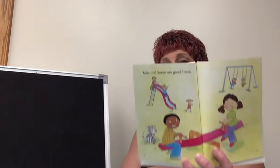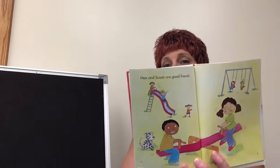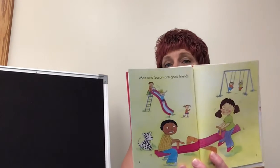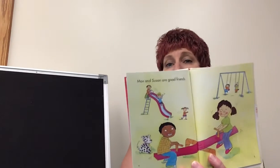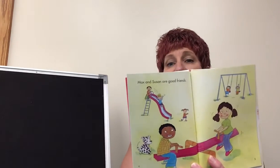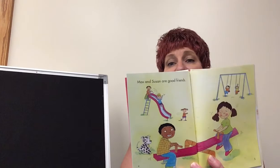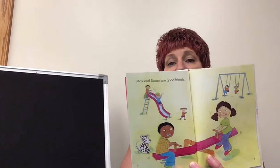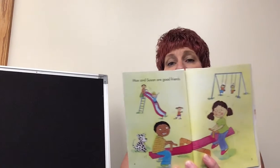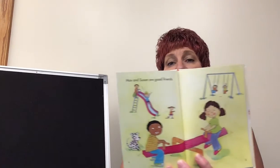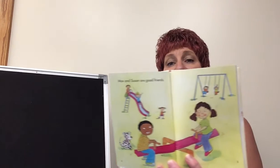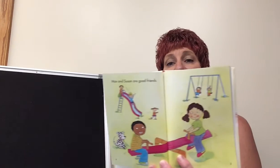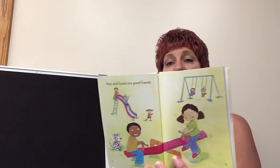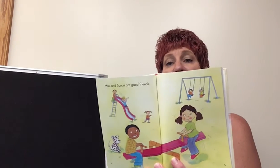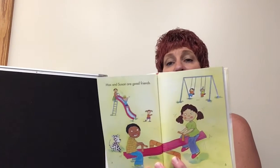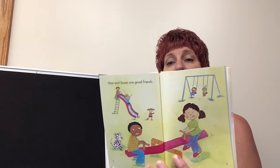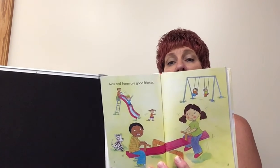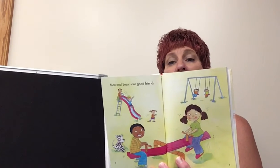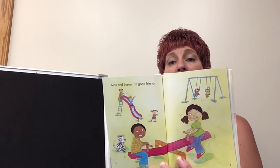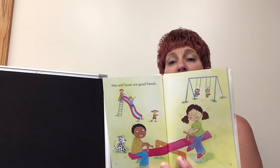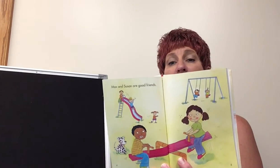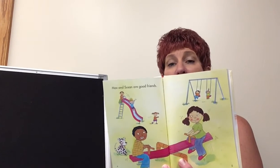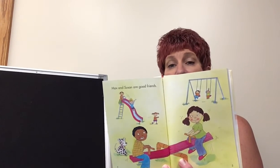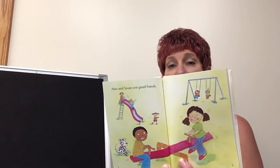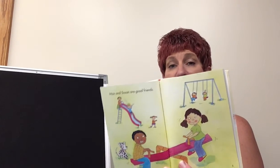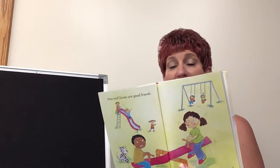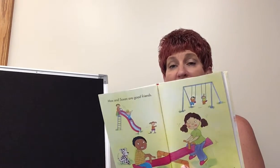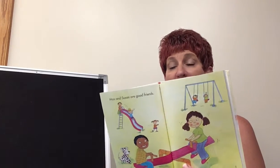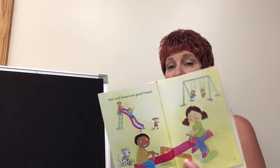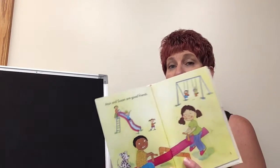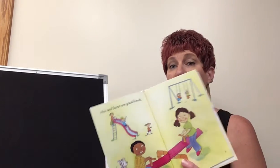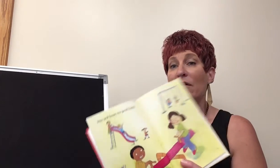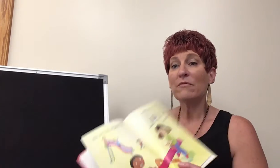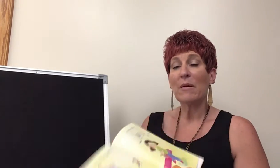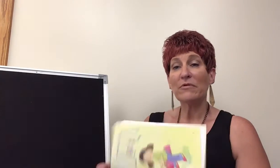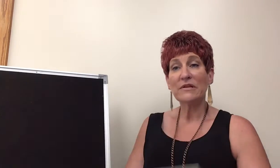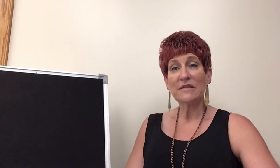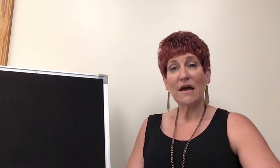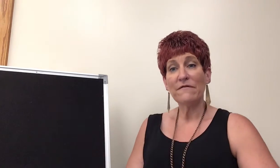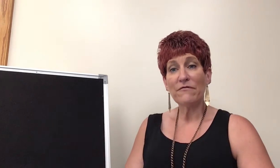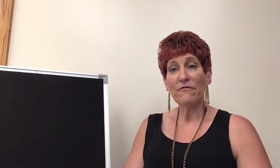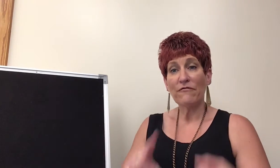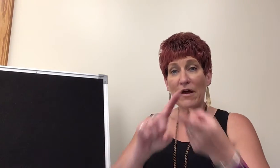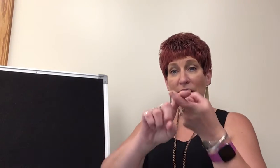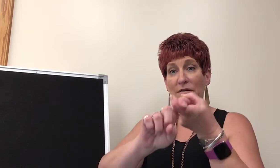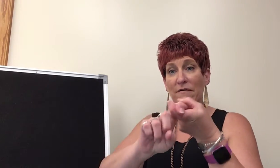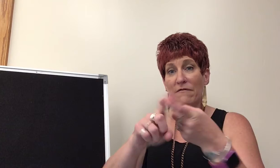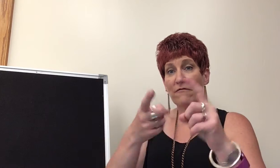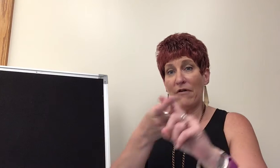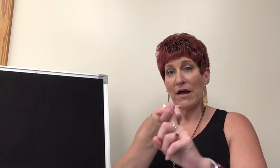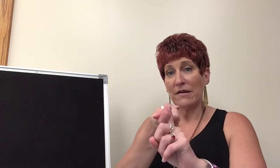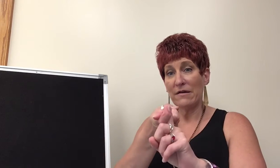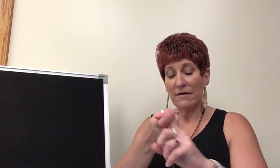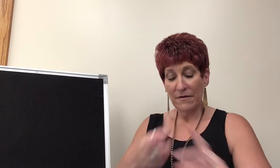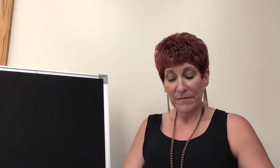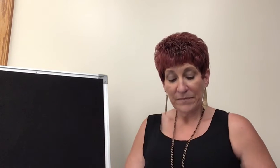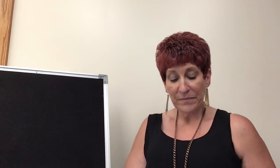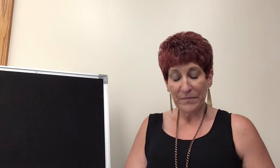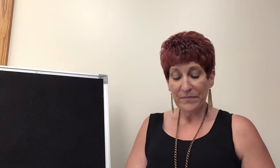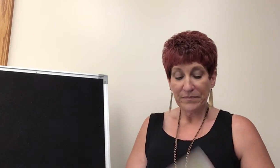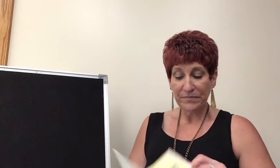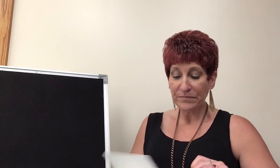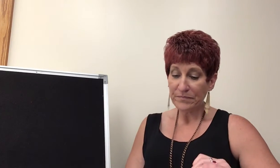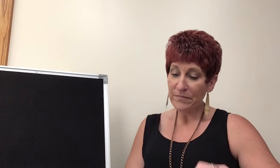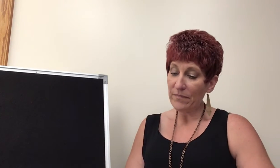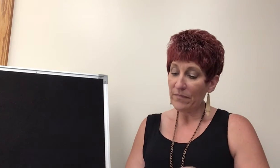Max and Susan are friends. And remember the sign for friend, friend.